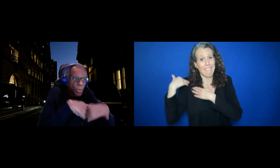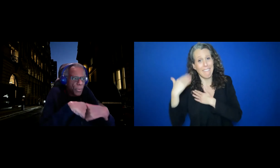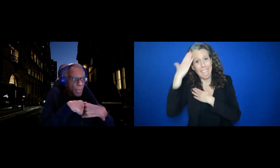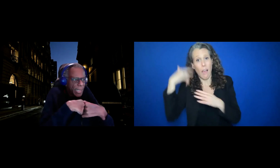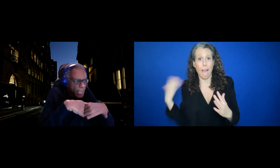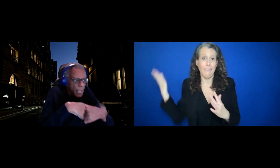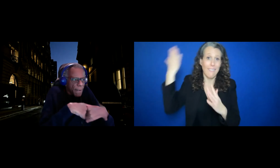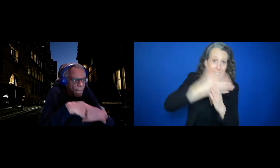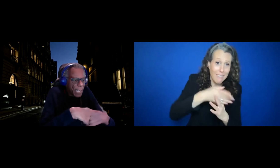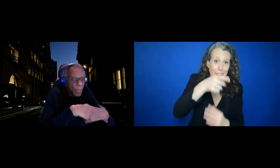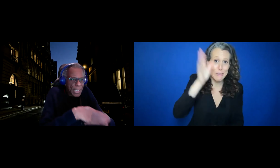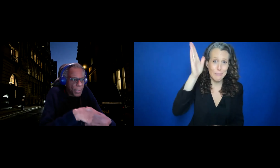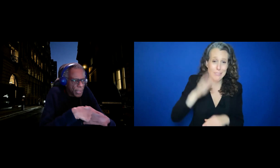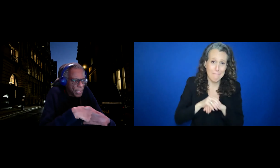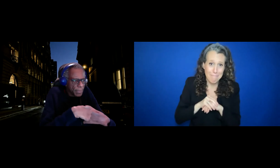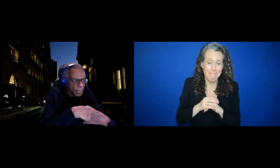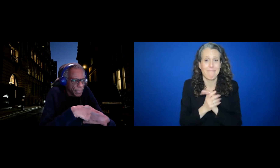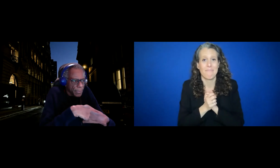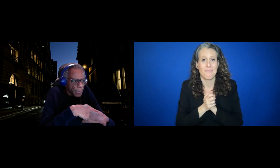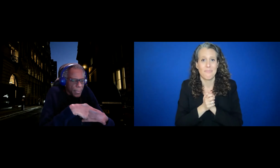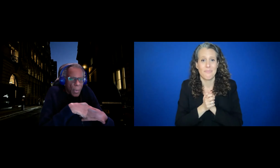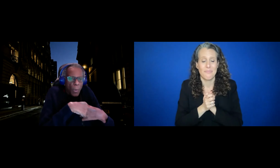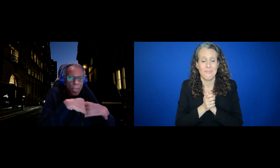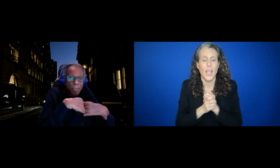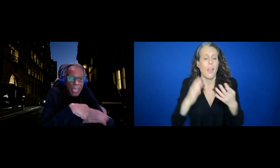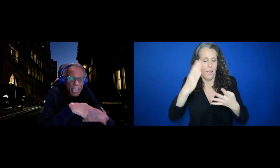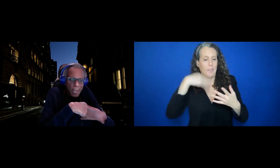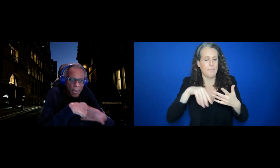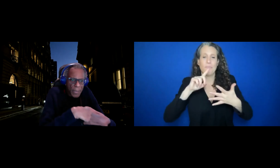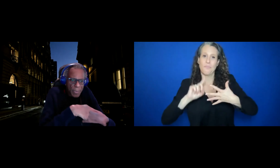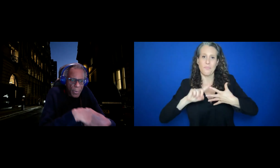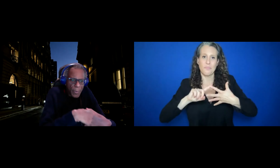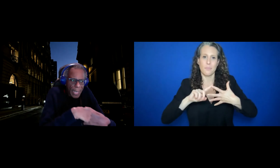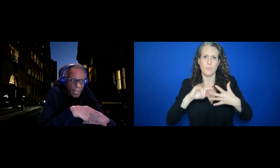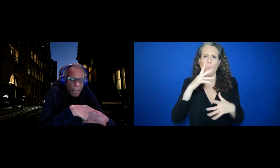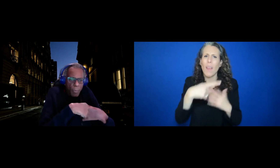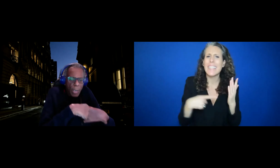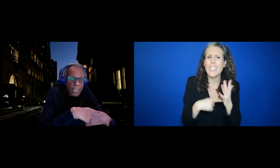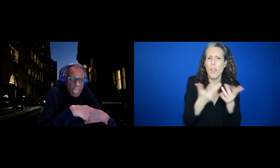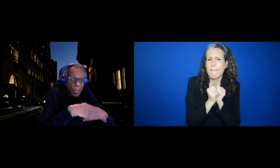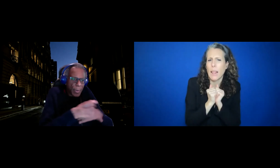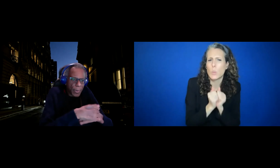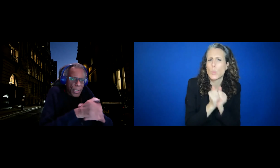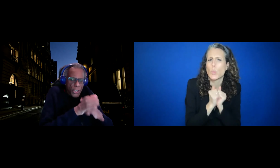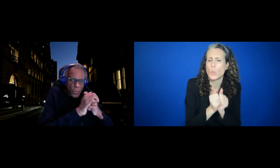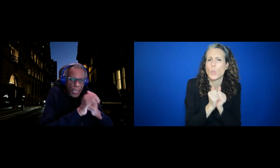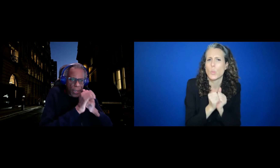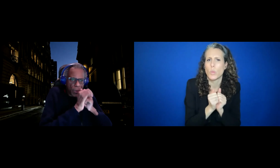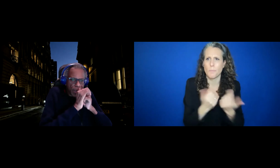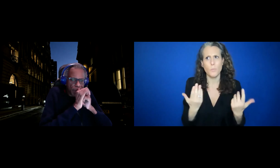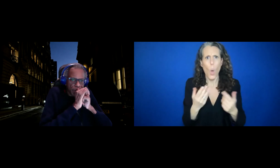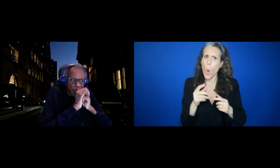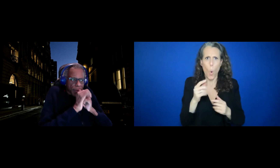The second point I want to make is value in technology. One of the biggest arguments people make for why disabled people should